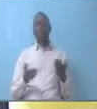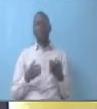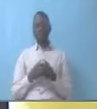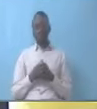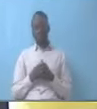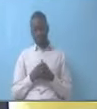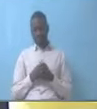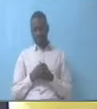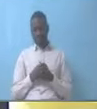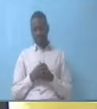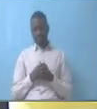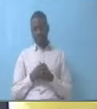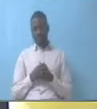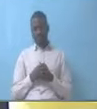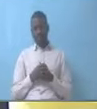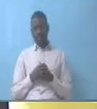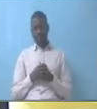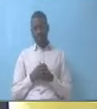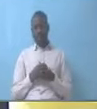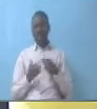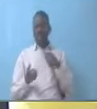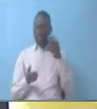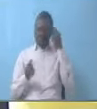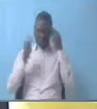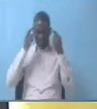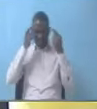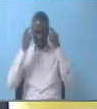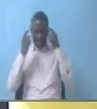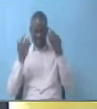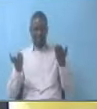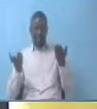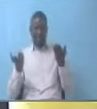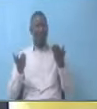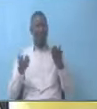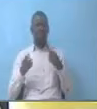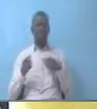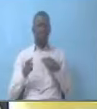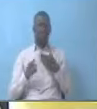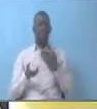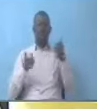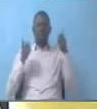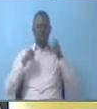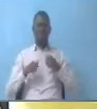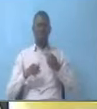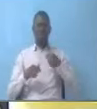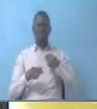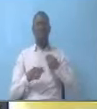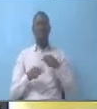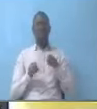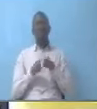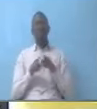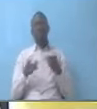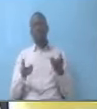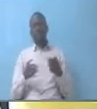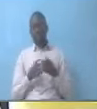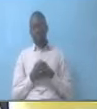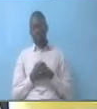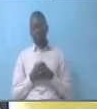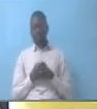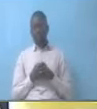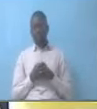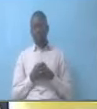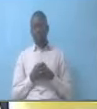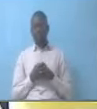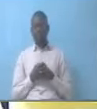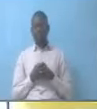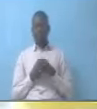ak jamono bo xamne suma yaay ngi febar. That is the dilemma I was in. Ci jamono ju metti ju lool nak la daan jankwante. In the context of